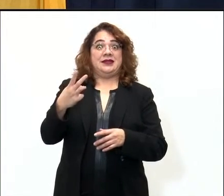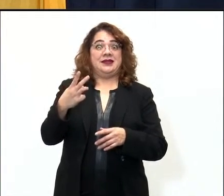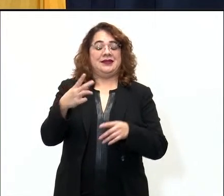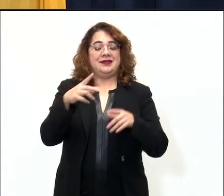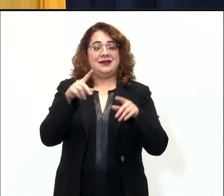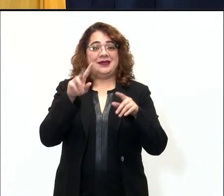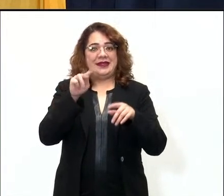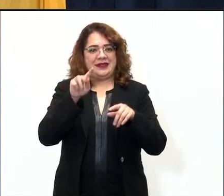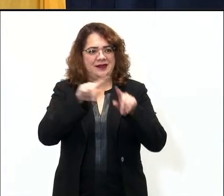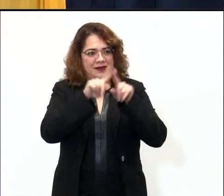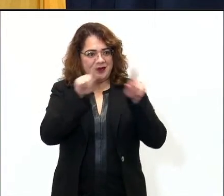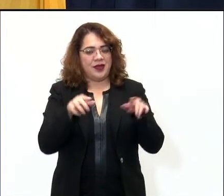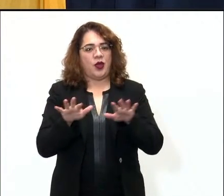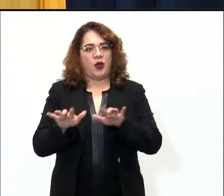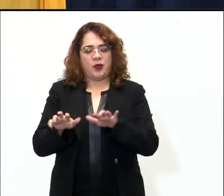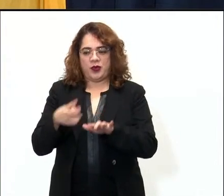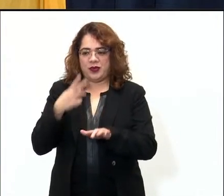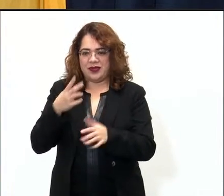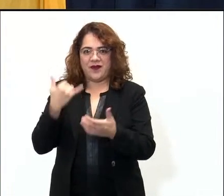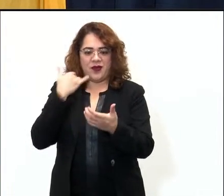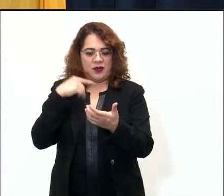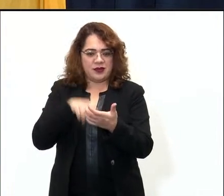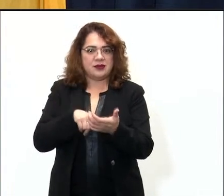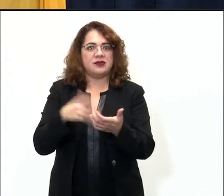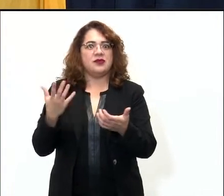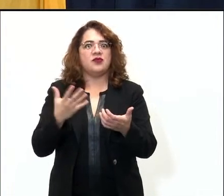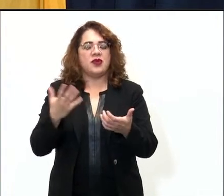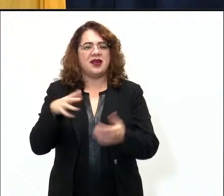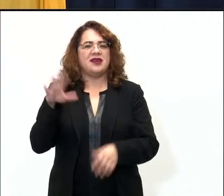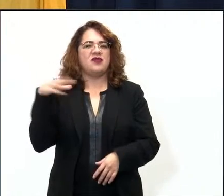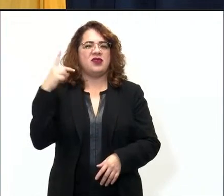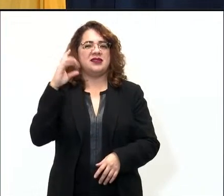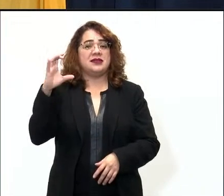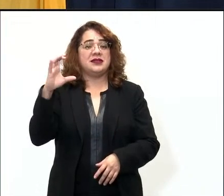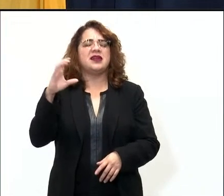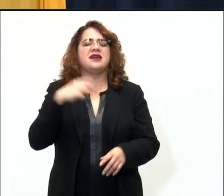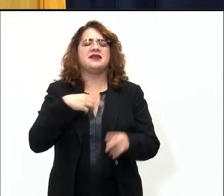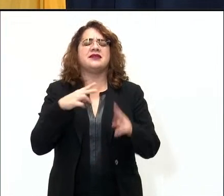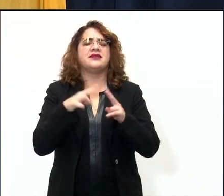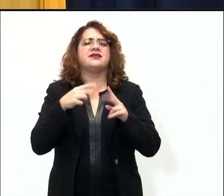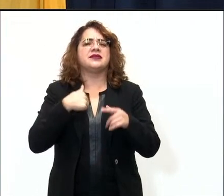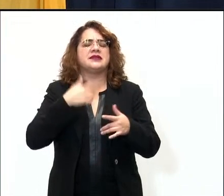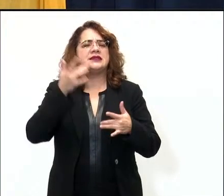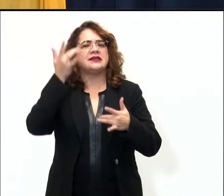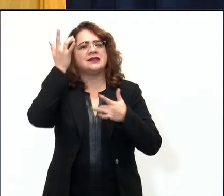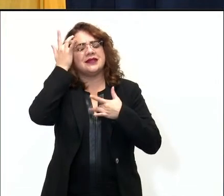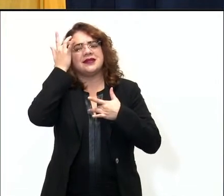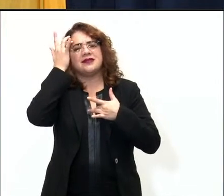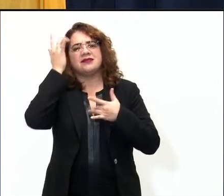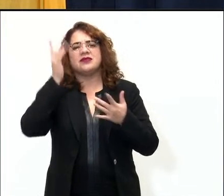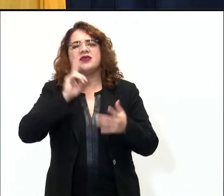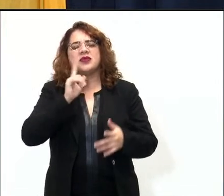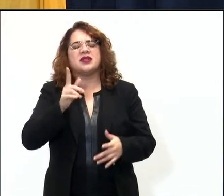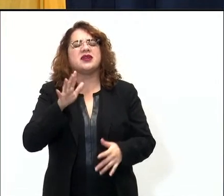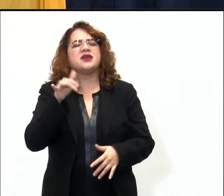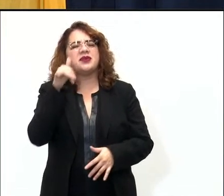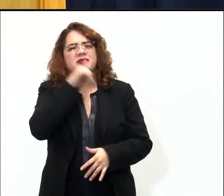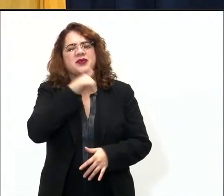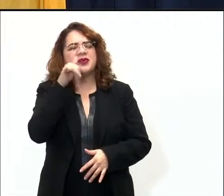our televisions and on our computer screens is sickening. It's horrific, and it is not